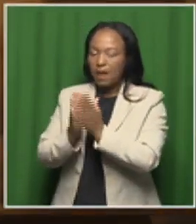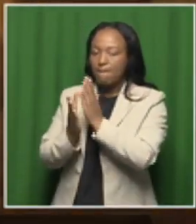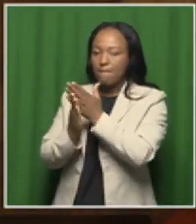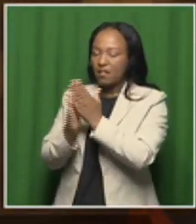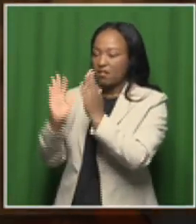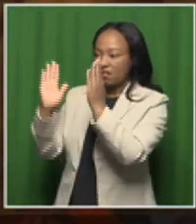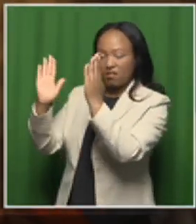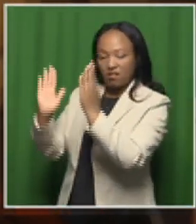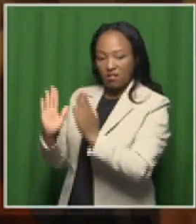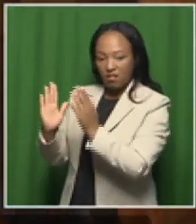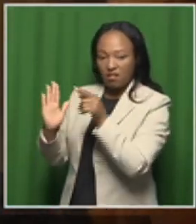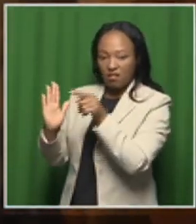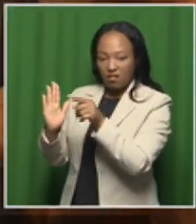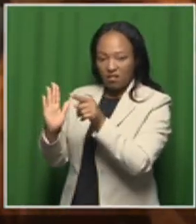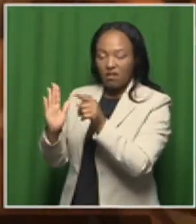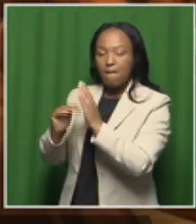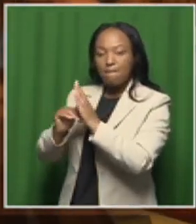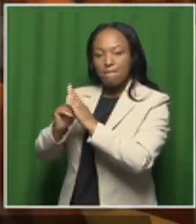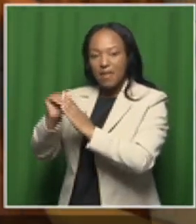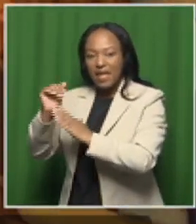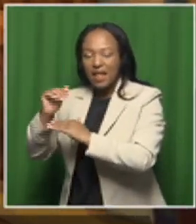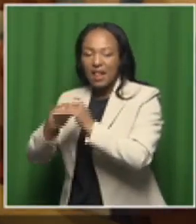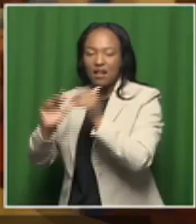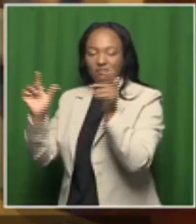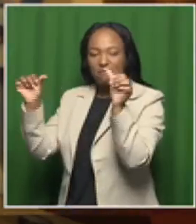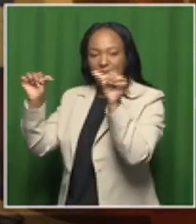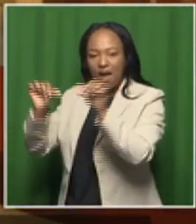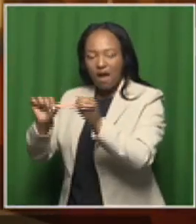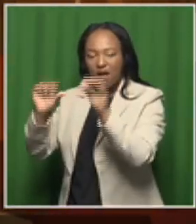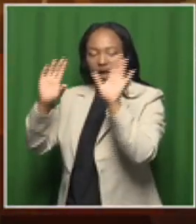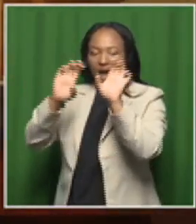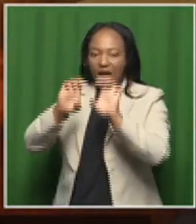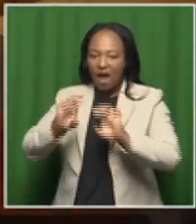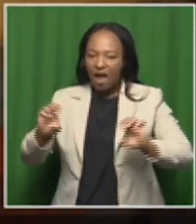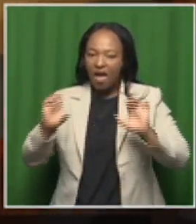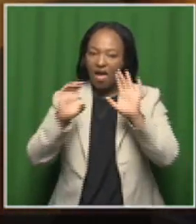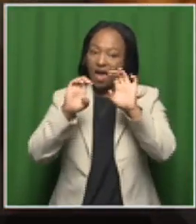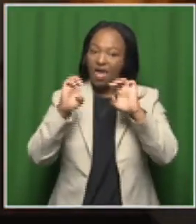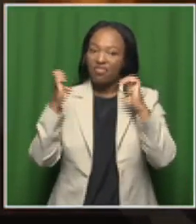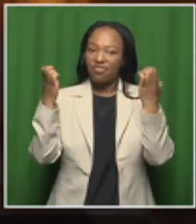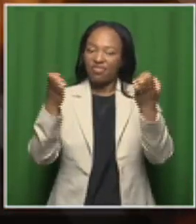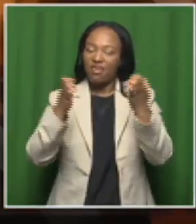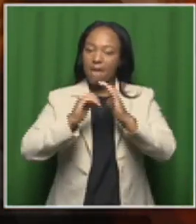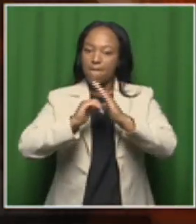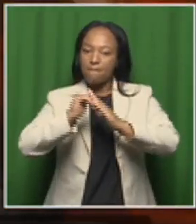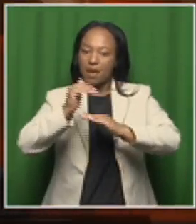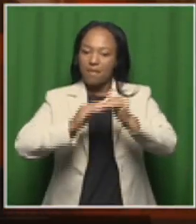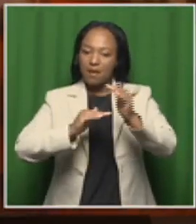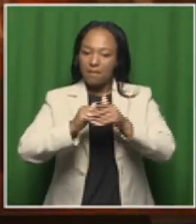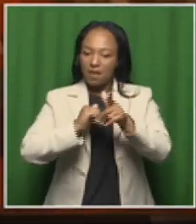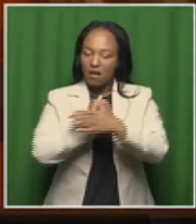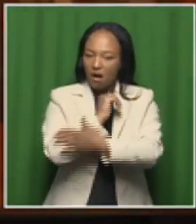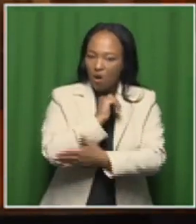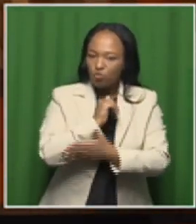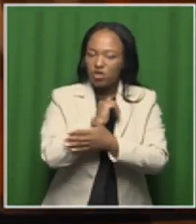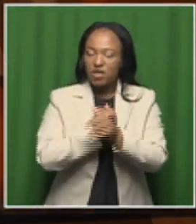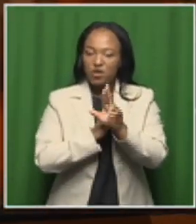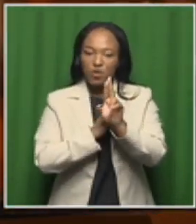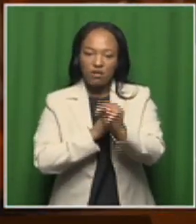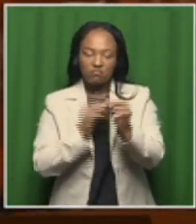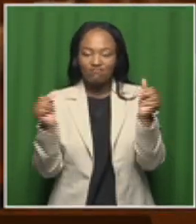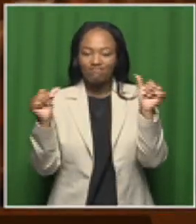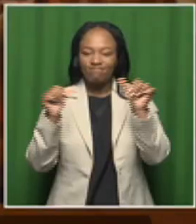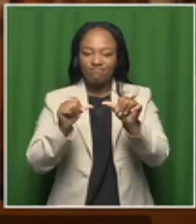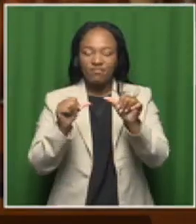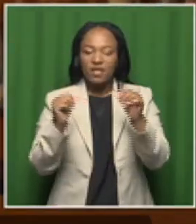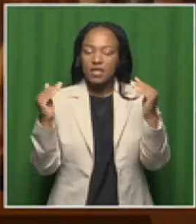the reconstruction, coming together to rebuild the planet, to secure the planet, inviting nations to join in on the UN, trying to find a balance for equality